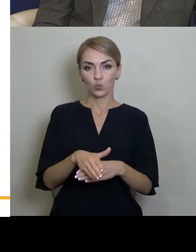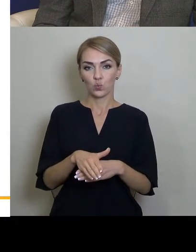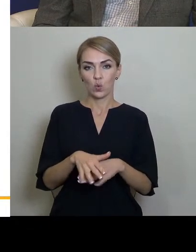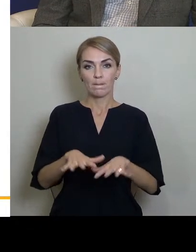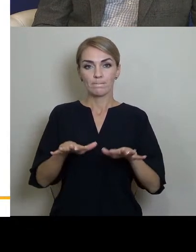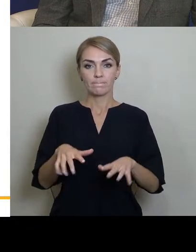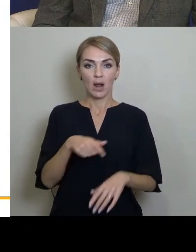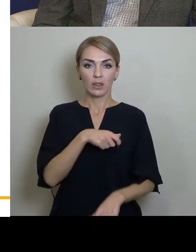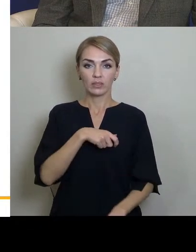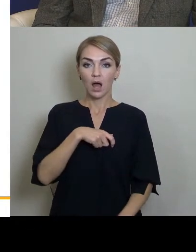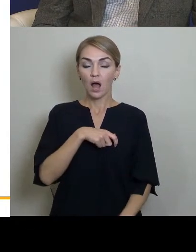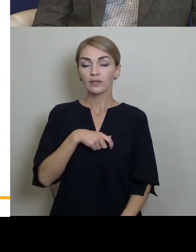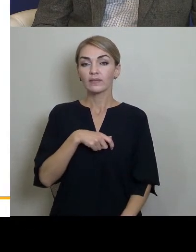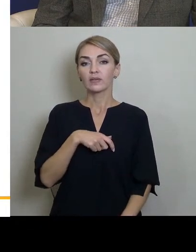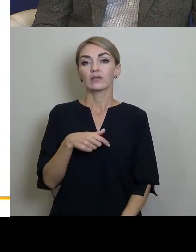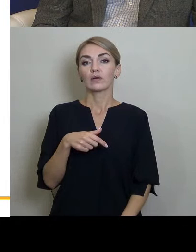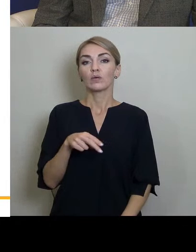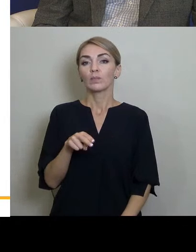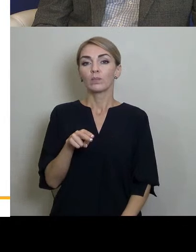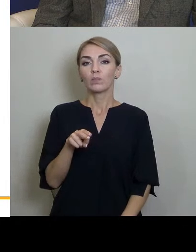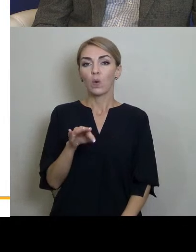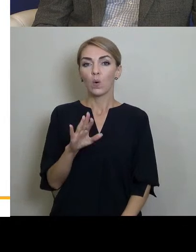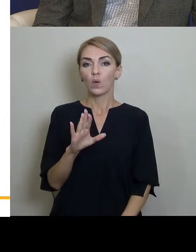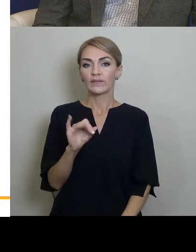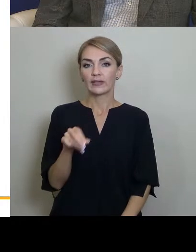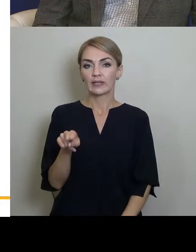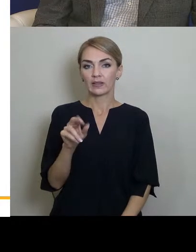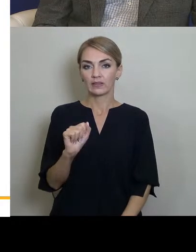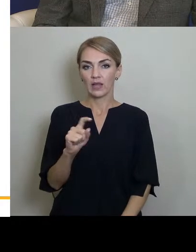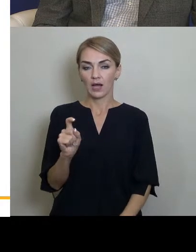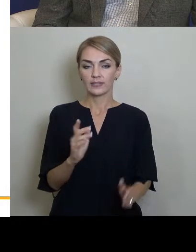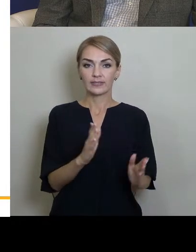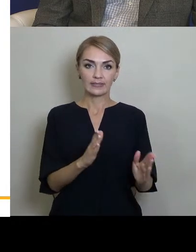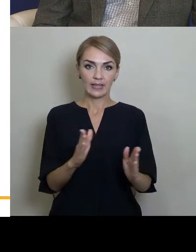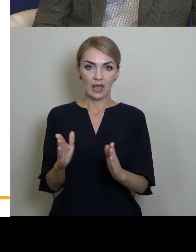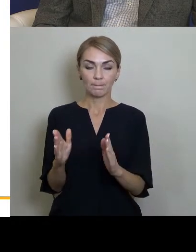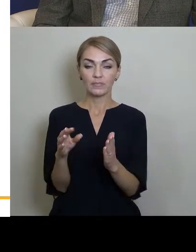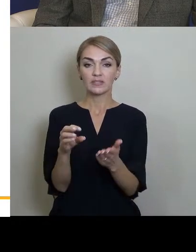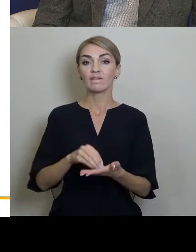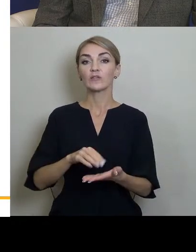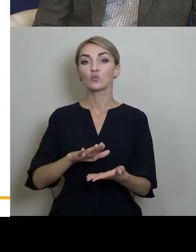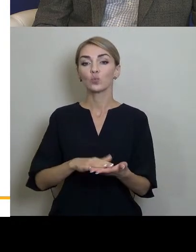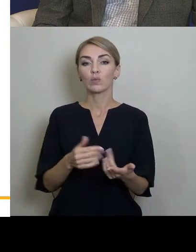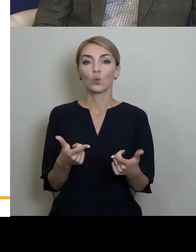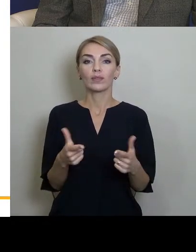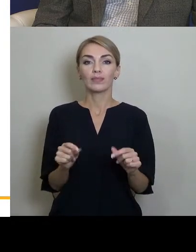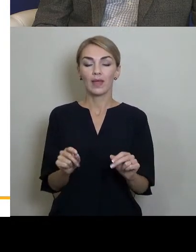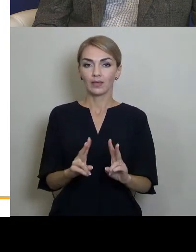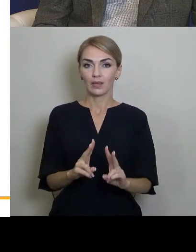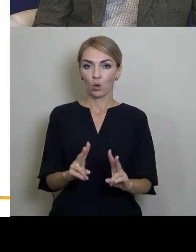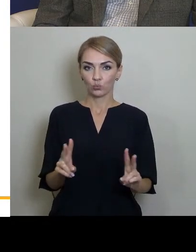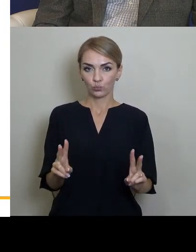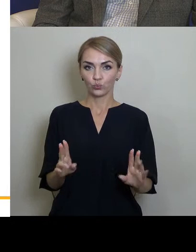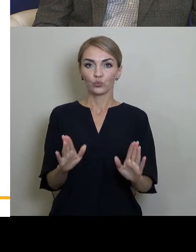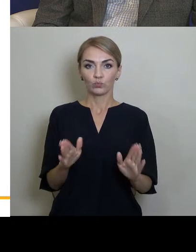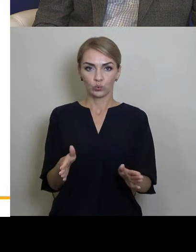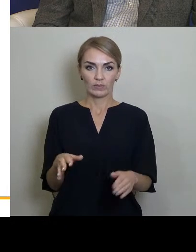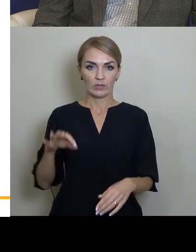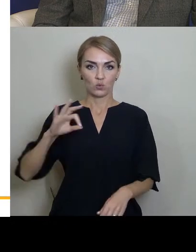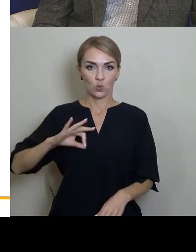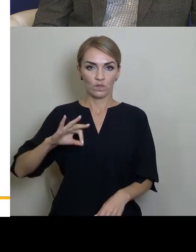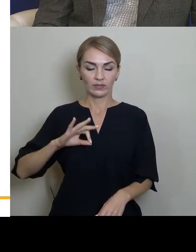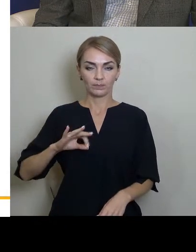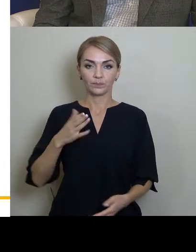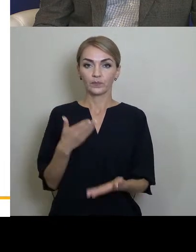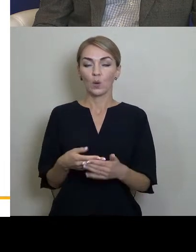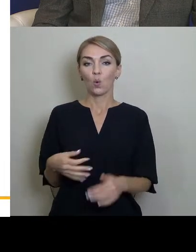of allocation and distribution of the mandates, I would like to go back to the kinds of system, types of system, and we will see which